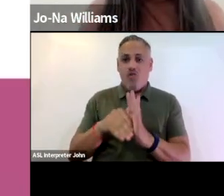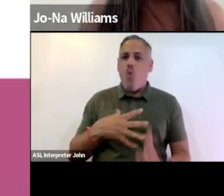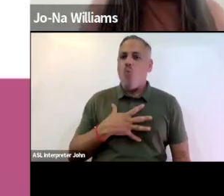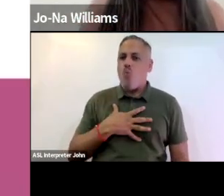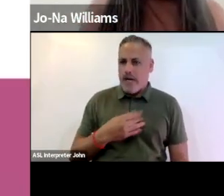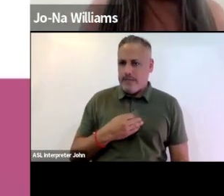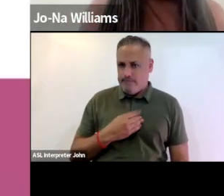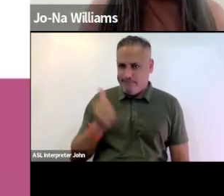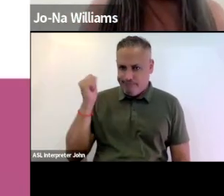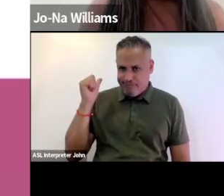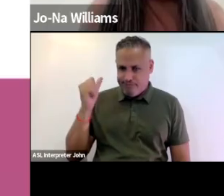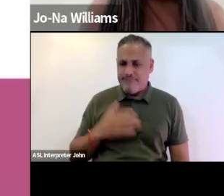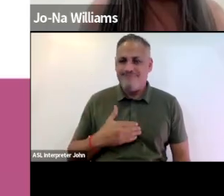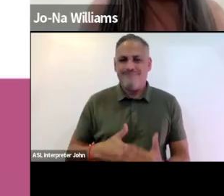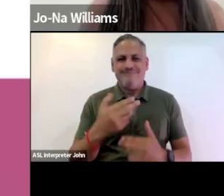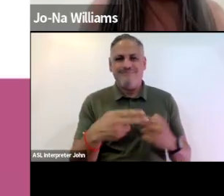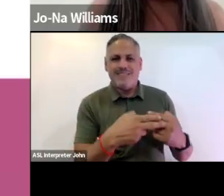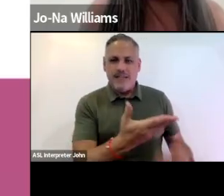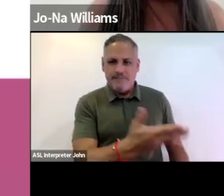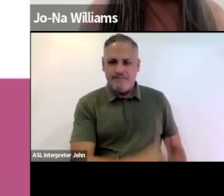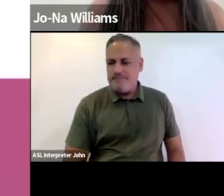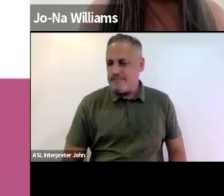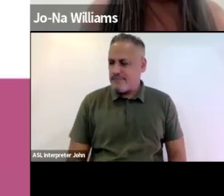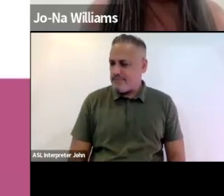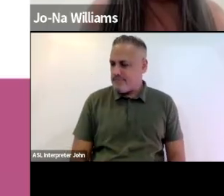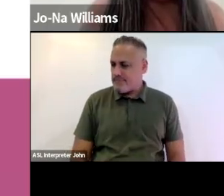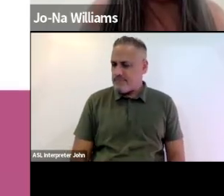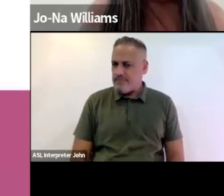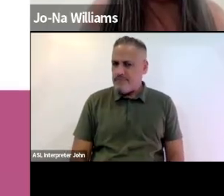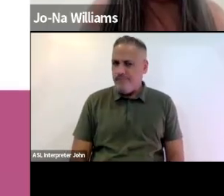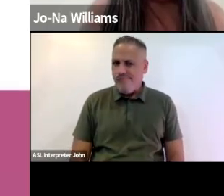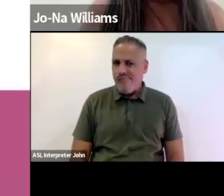background. Next slide, please.